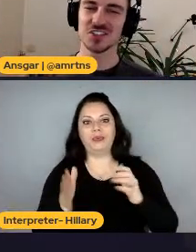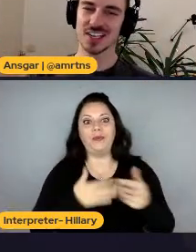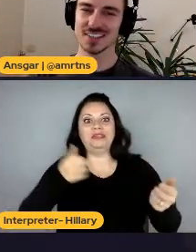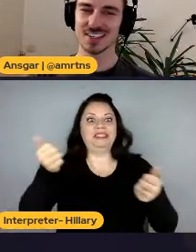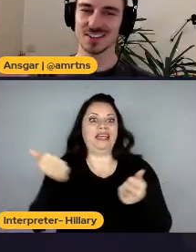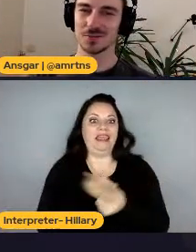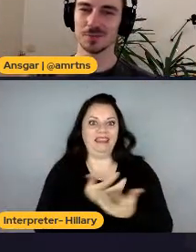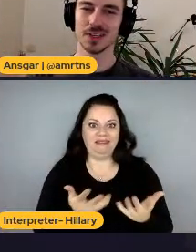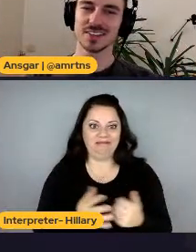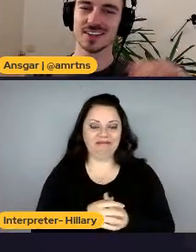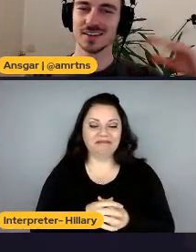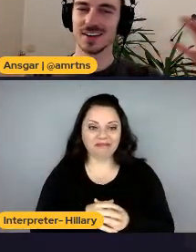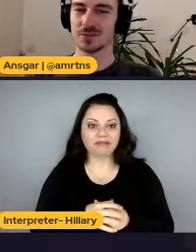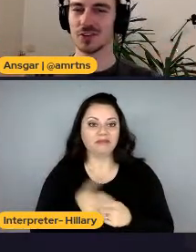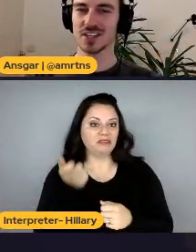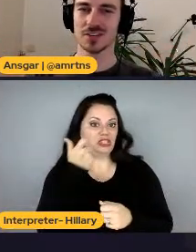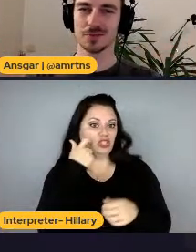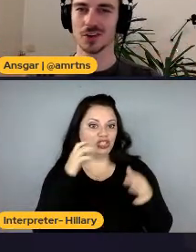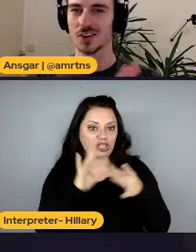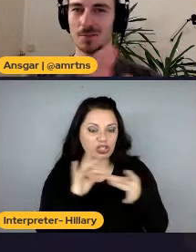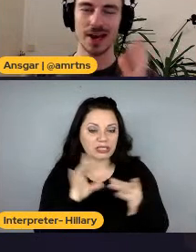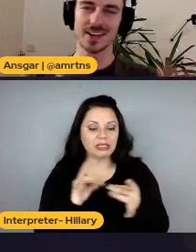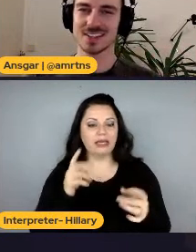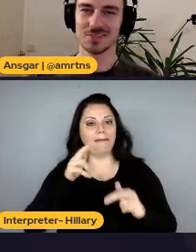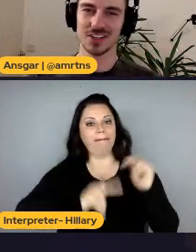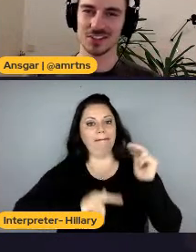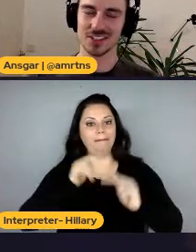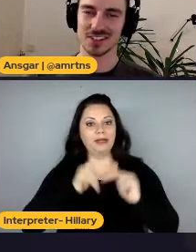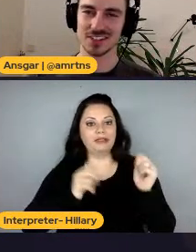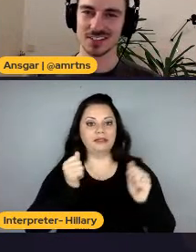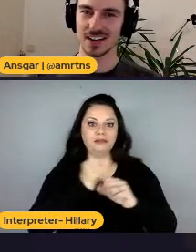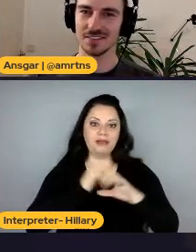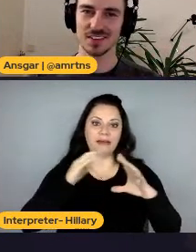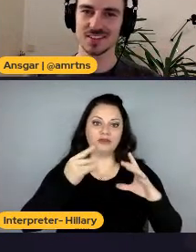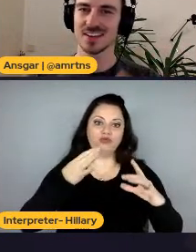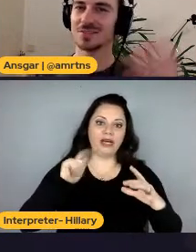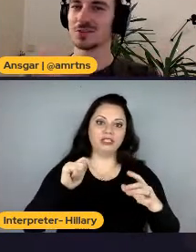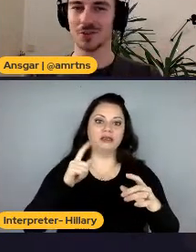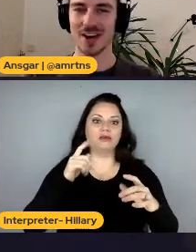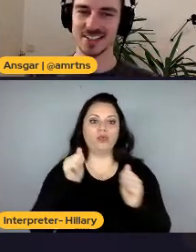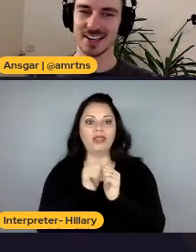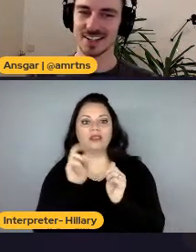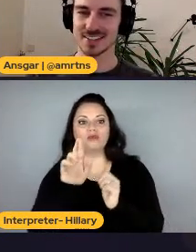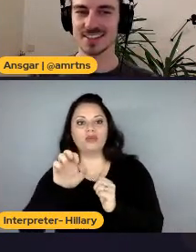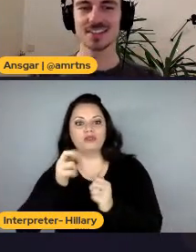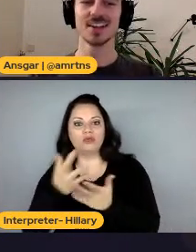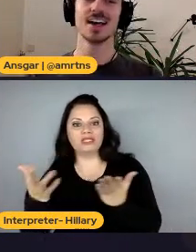And what we just did is we built an abstraction for combining some resources, this time for